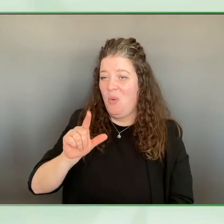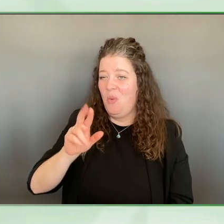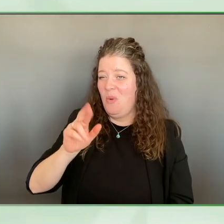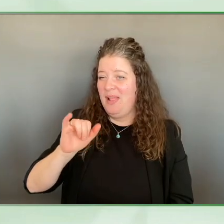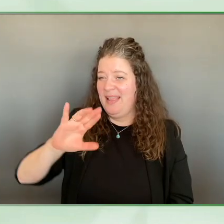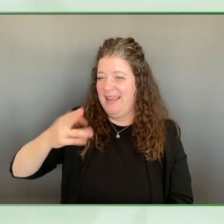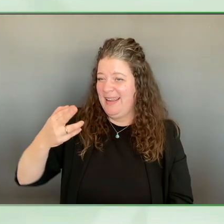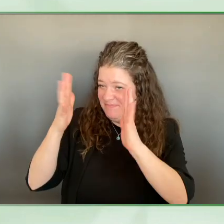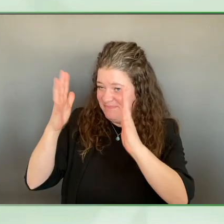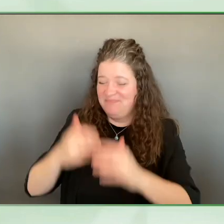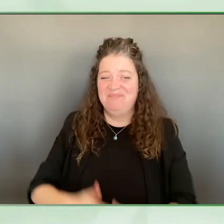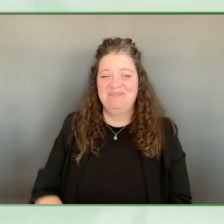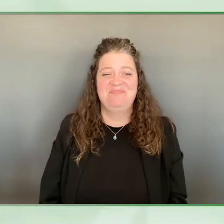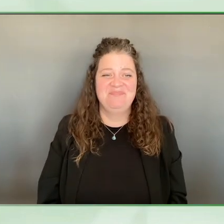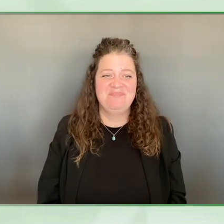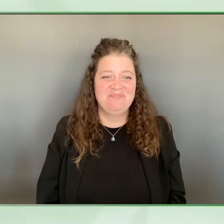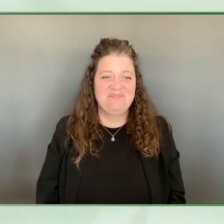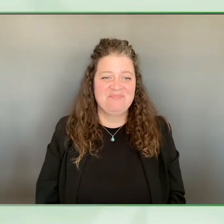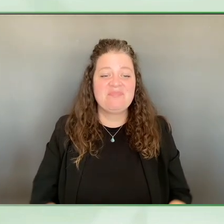Thank you all so much for joining us.